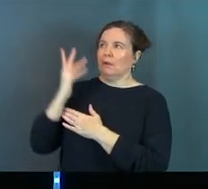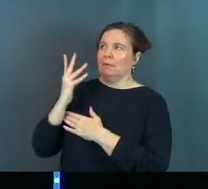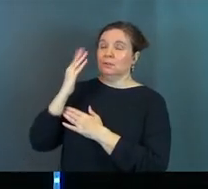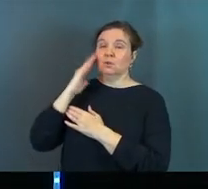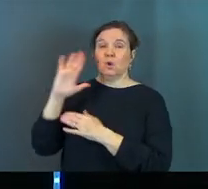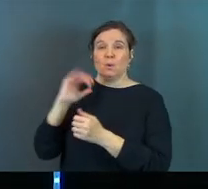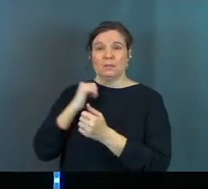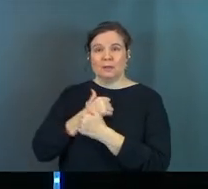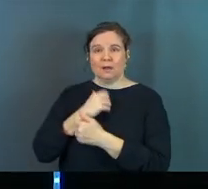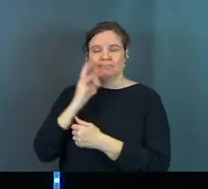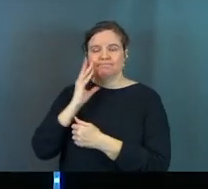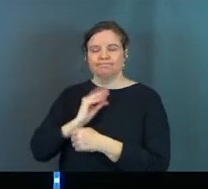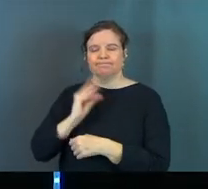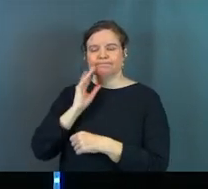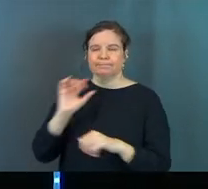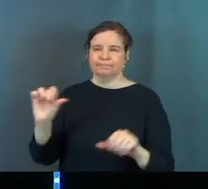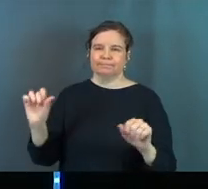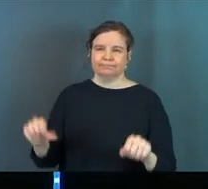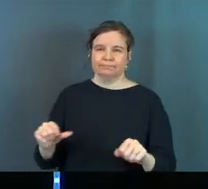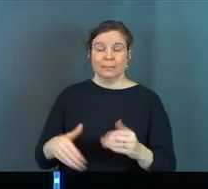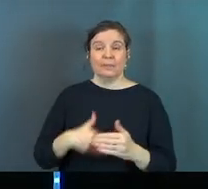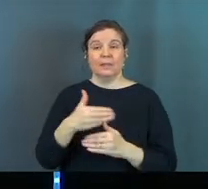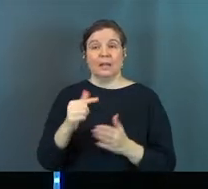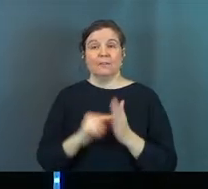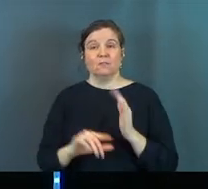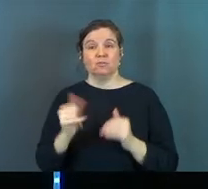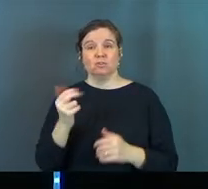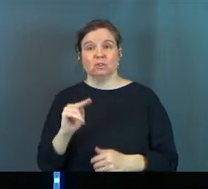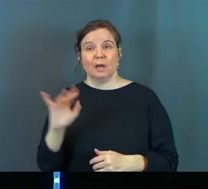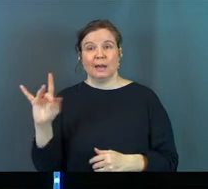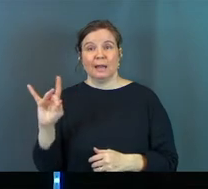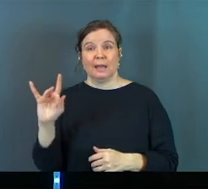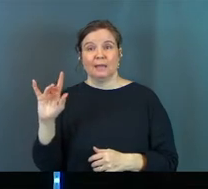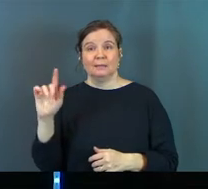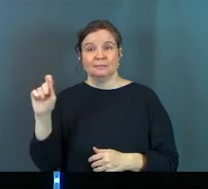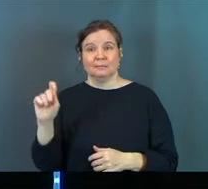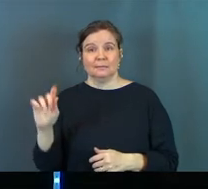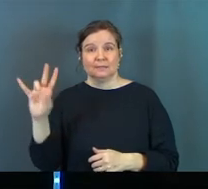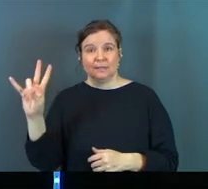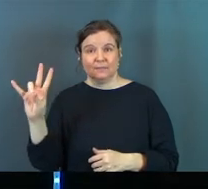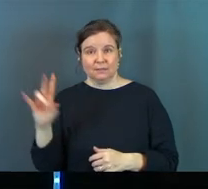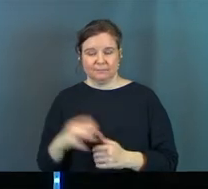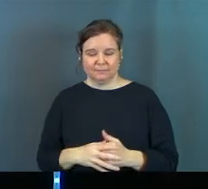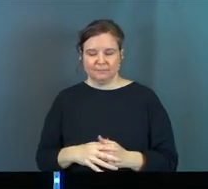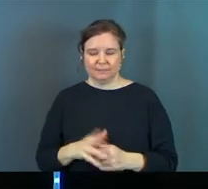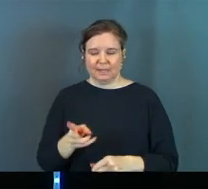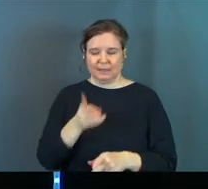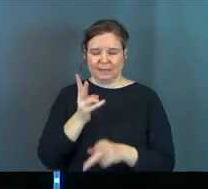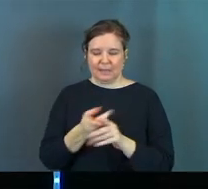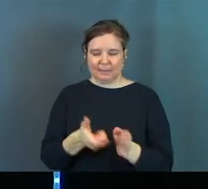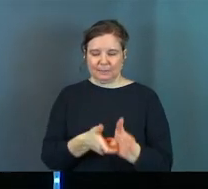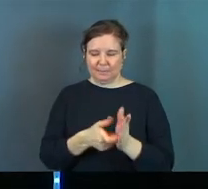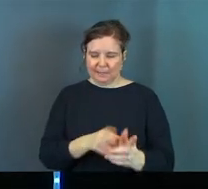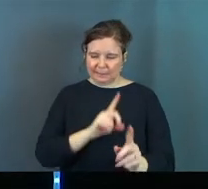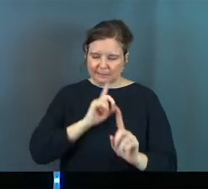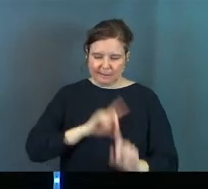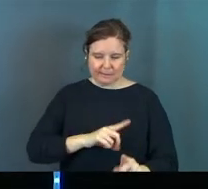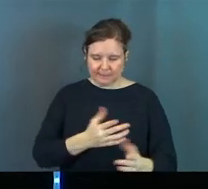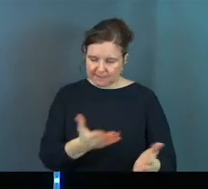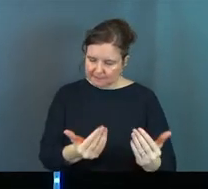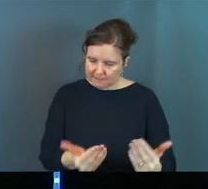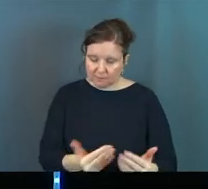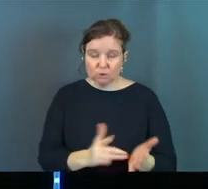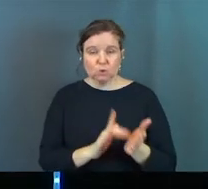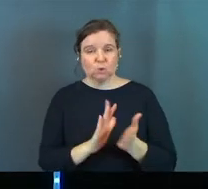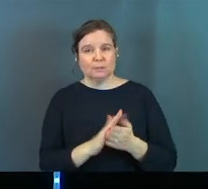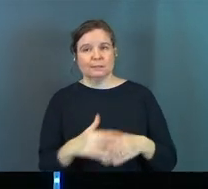sudden you know his love. Next verse, John 8:7. They kept demanding an answer. And